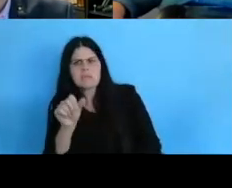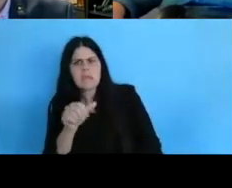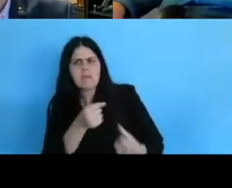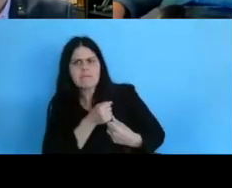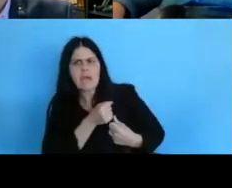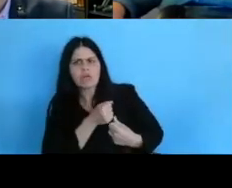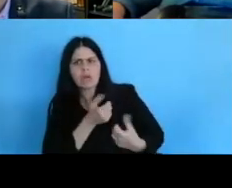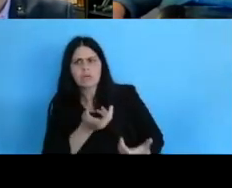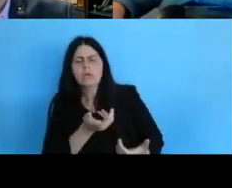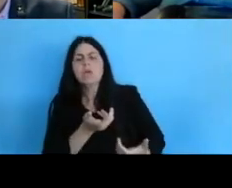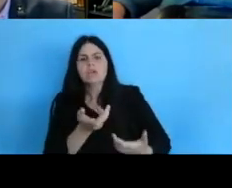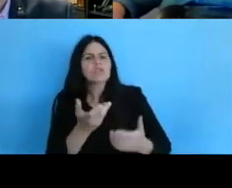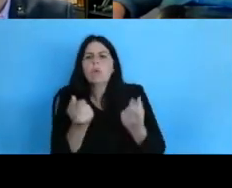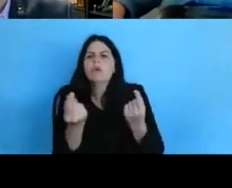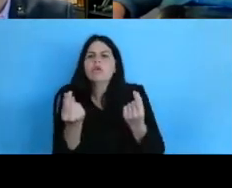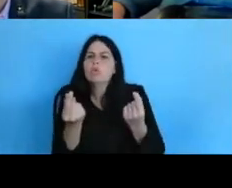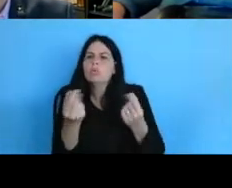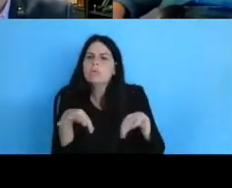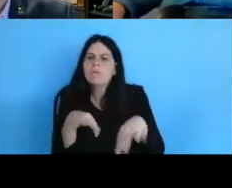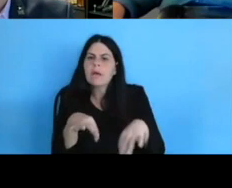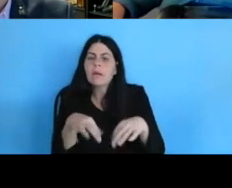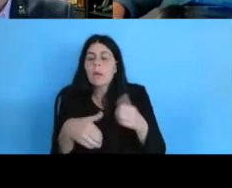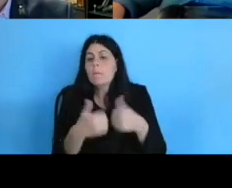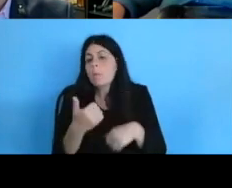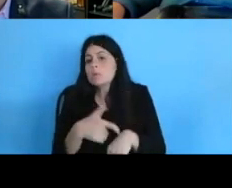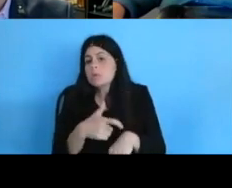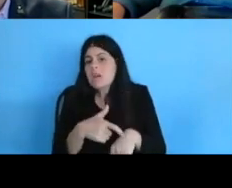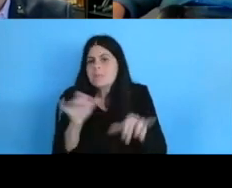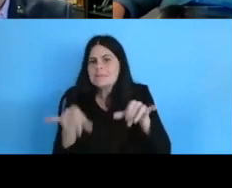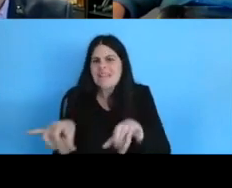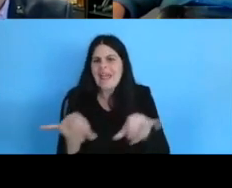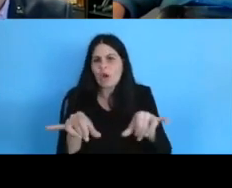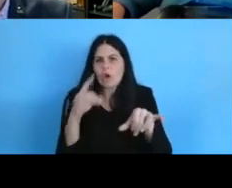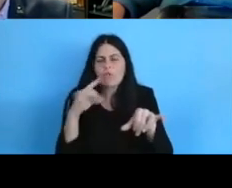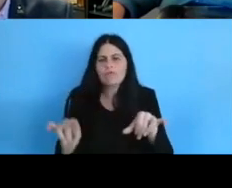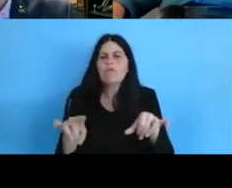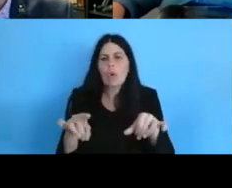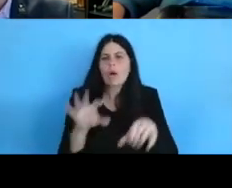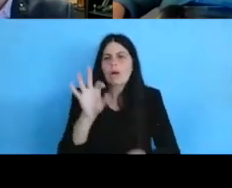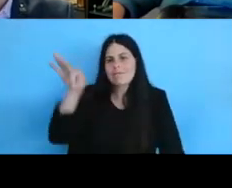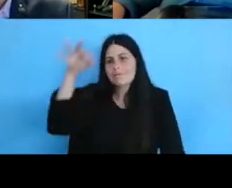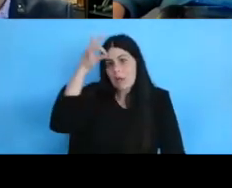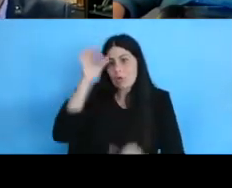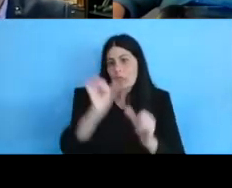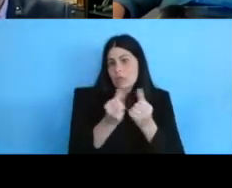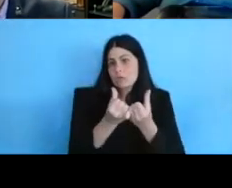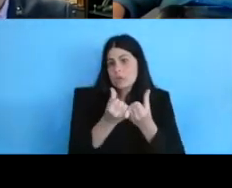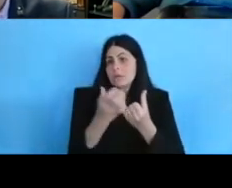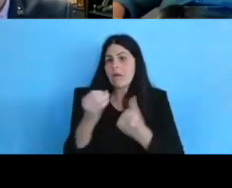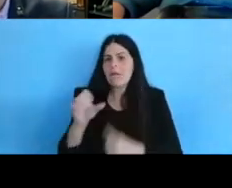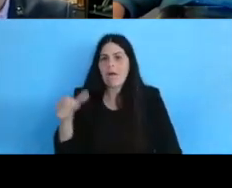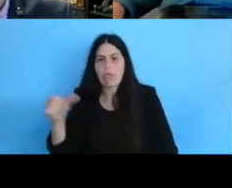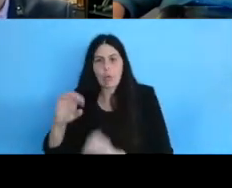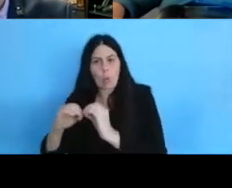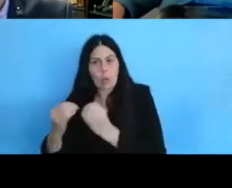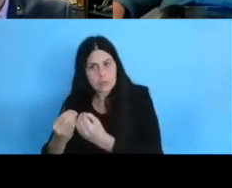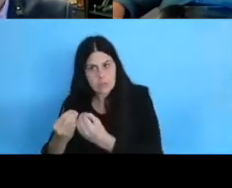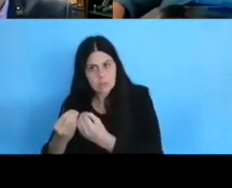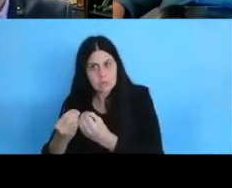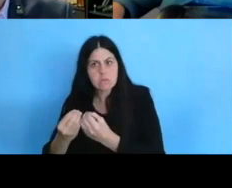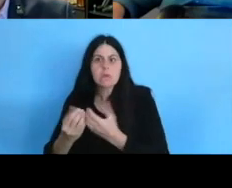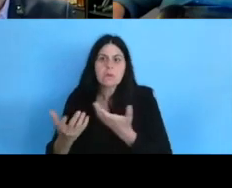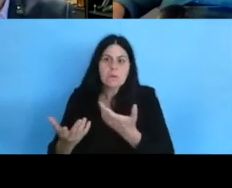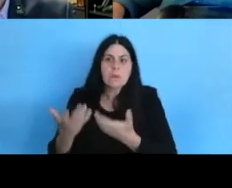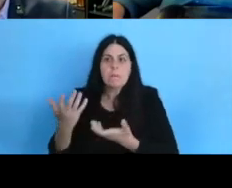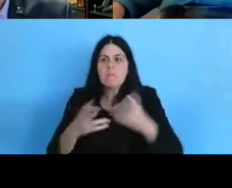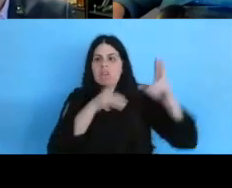that? So most of the time, the gold standard for at least federal agencies and other organizations that may pull grants or